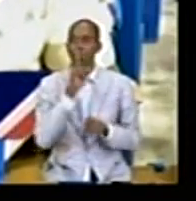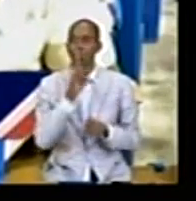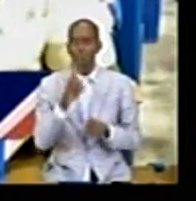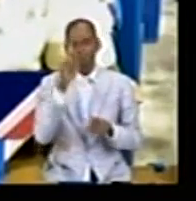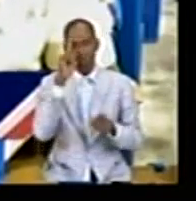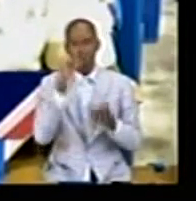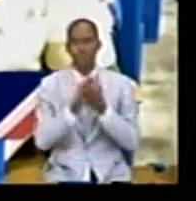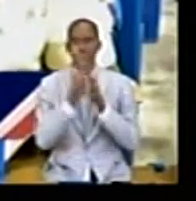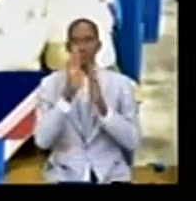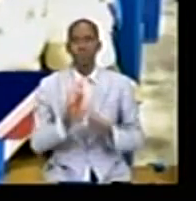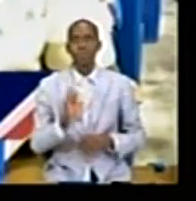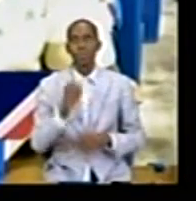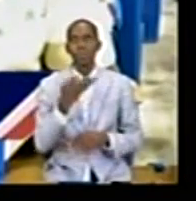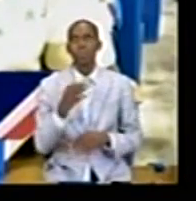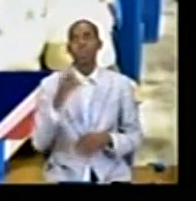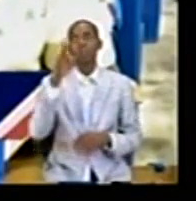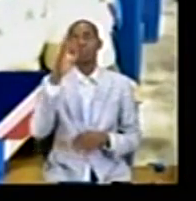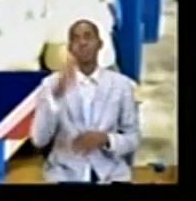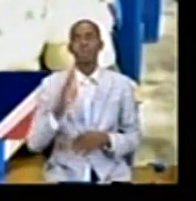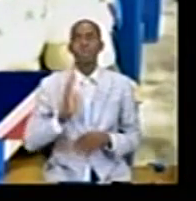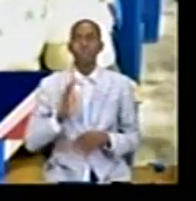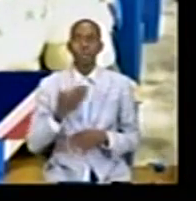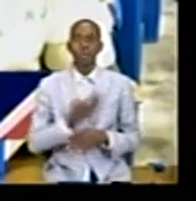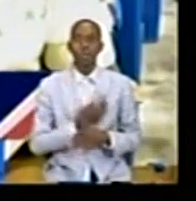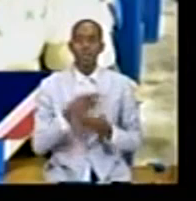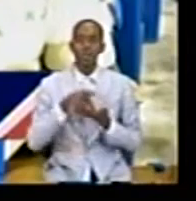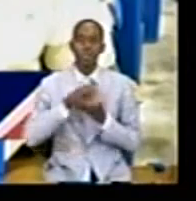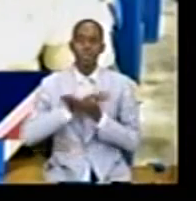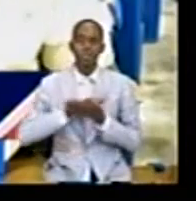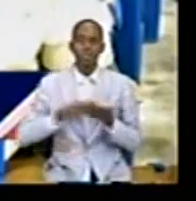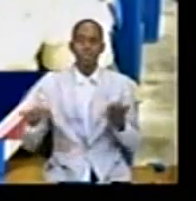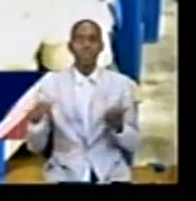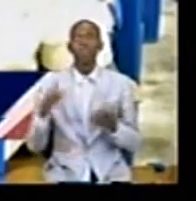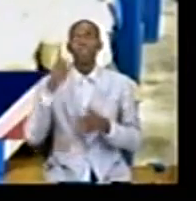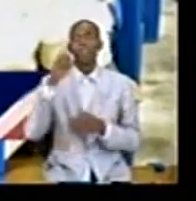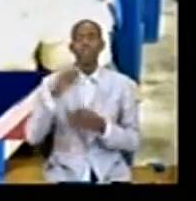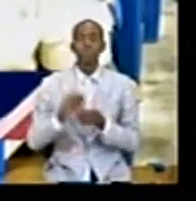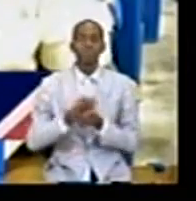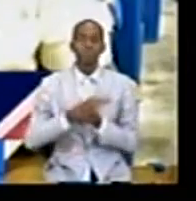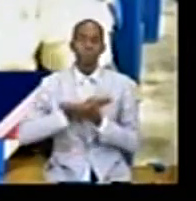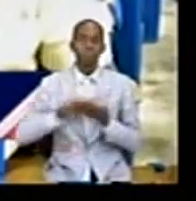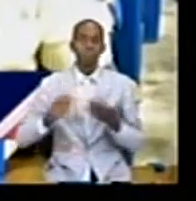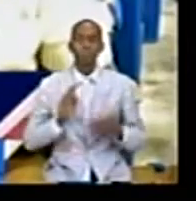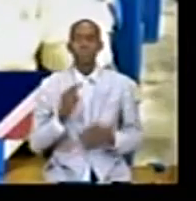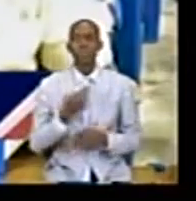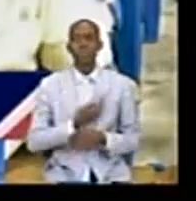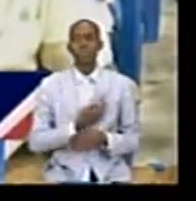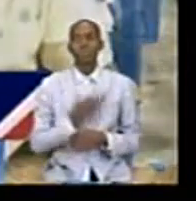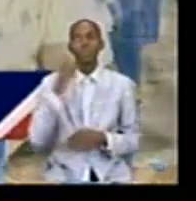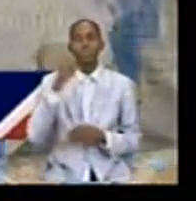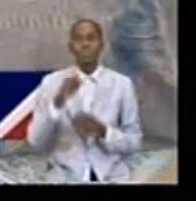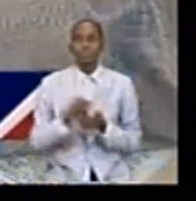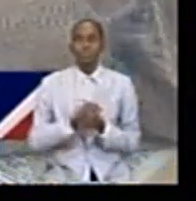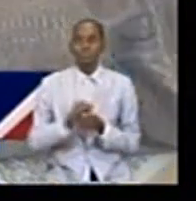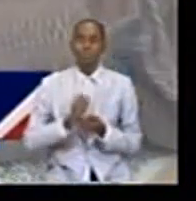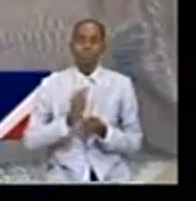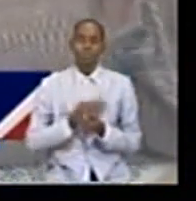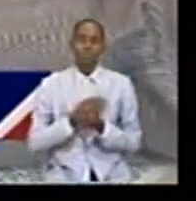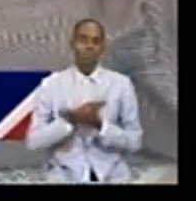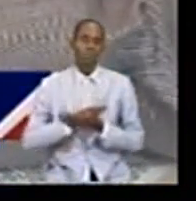saints of God. Our purity, it purges us. It cleanses